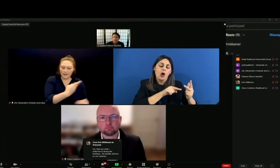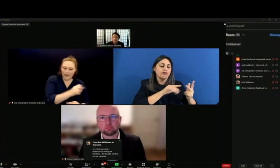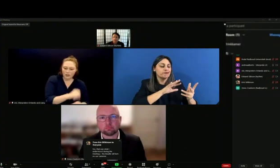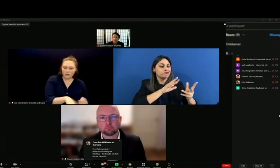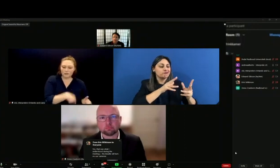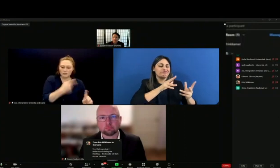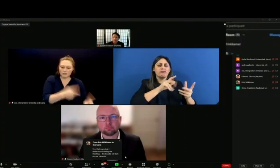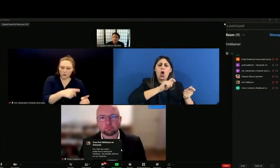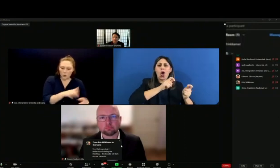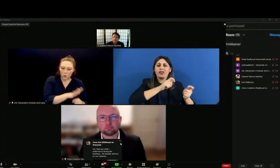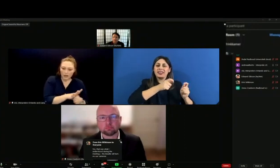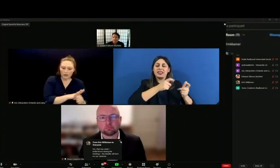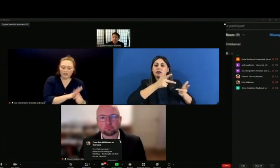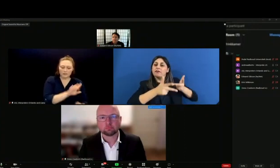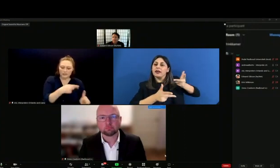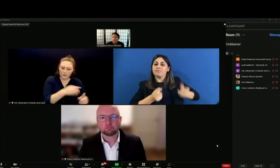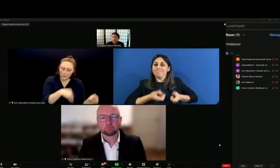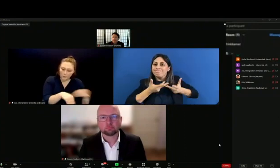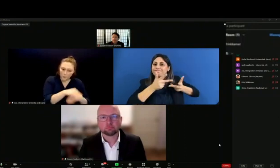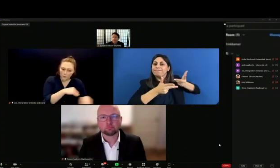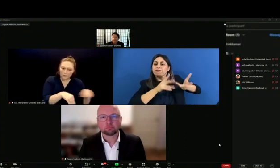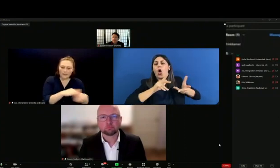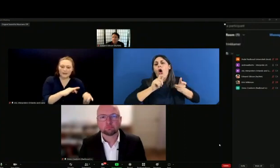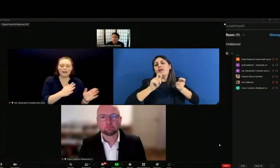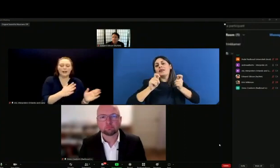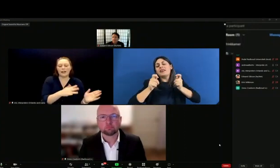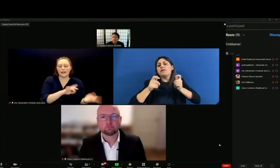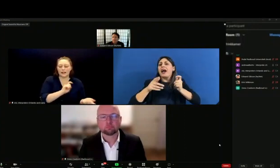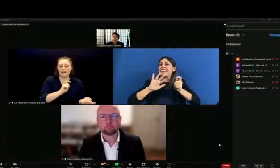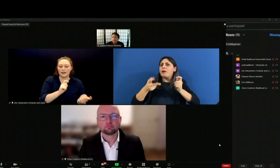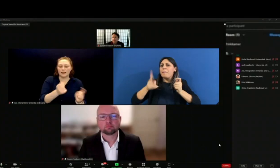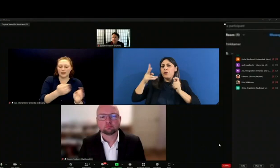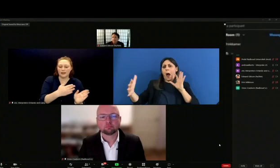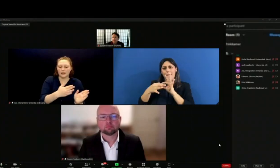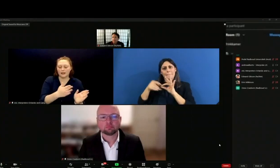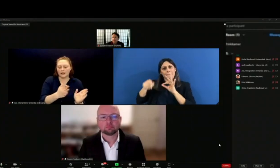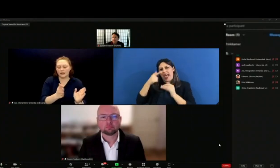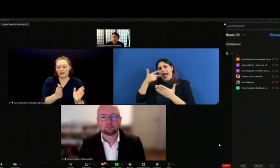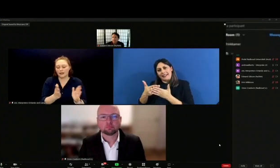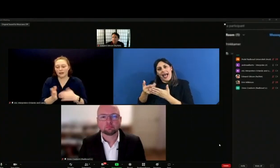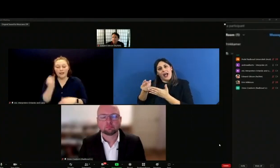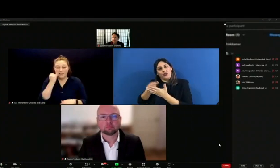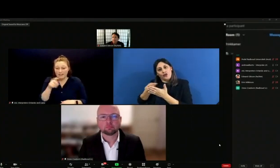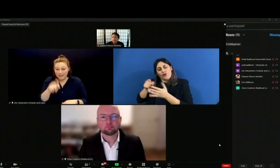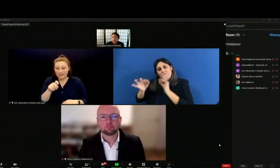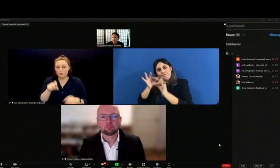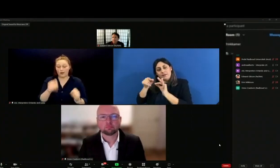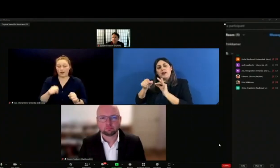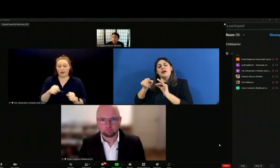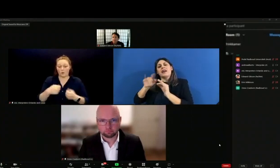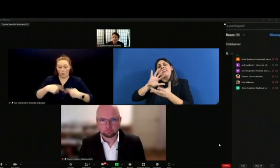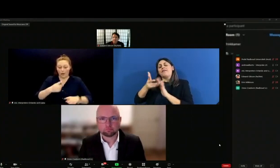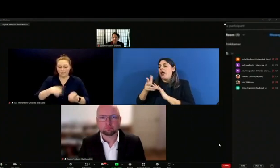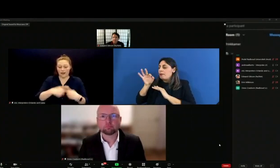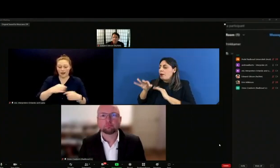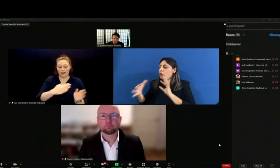specific movement. It can be adjusted on the go if it's necessary to make it more precise in